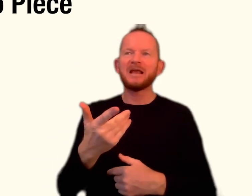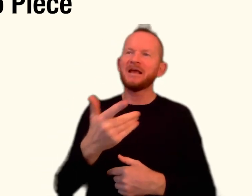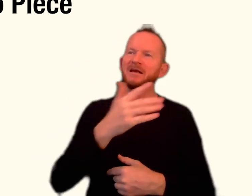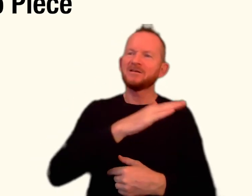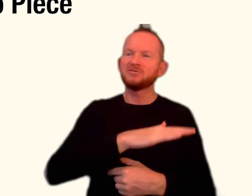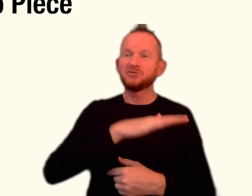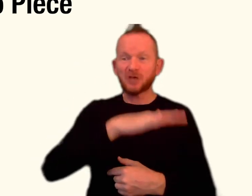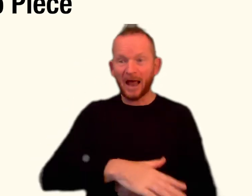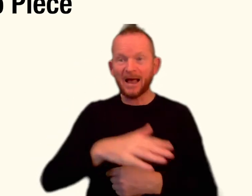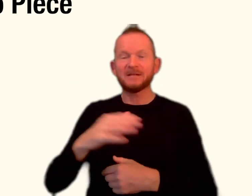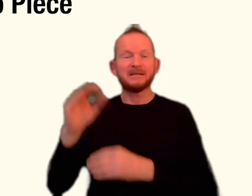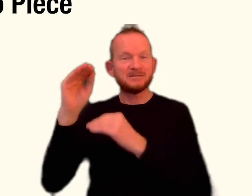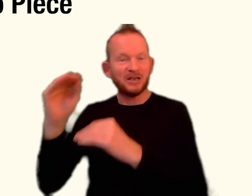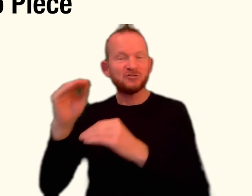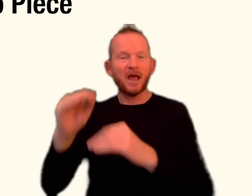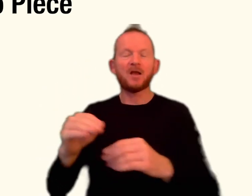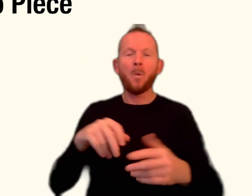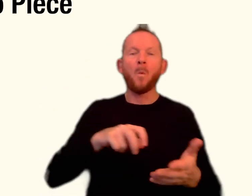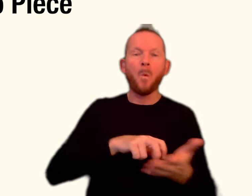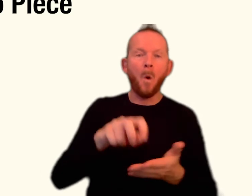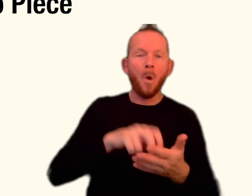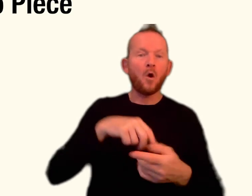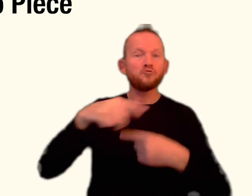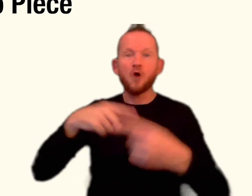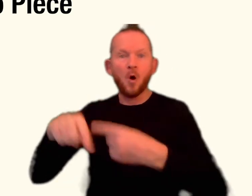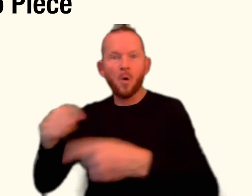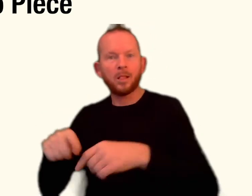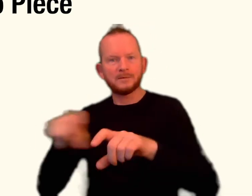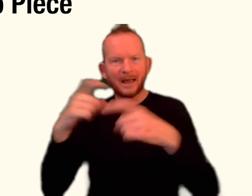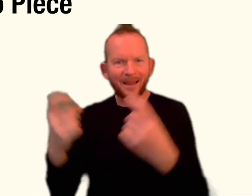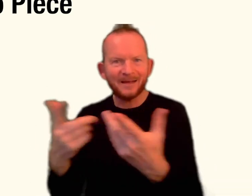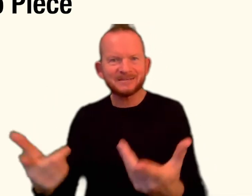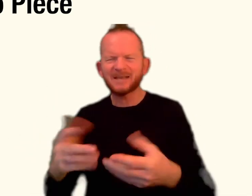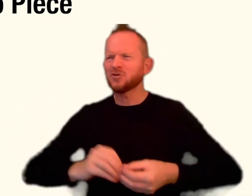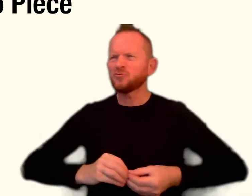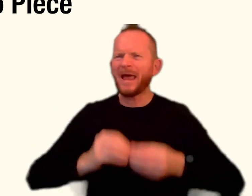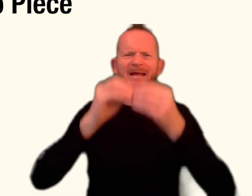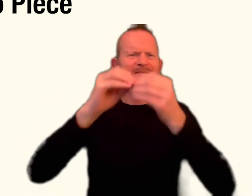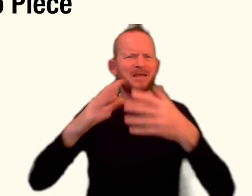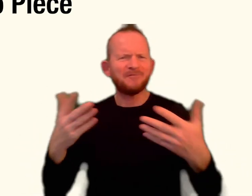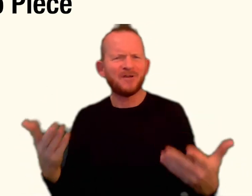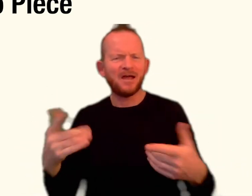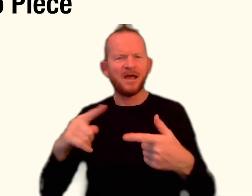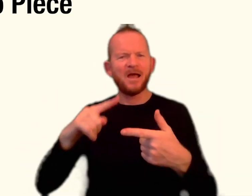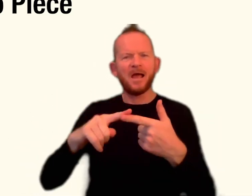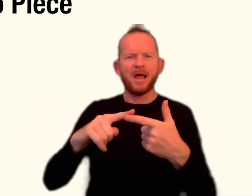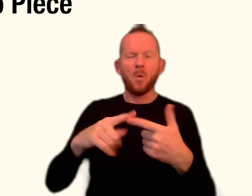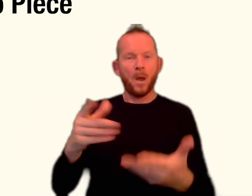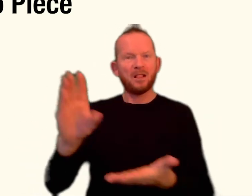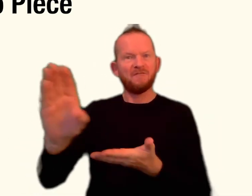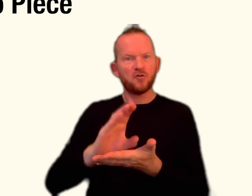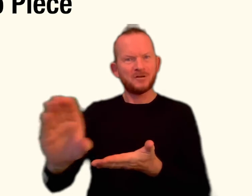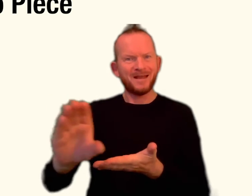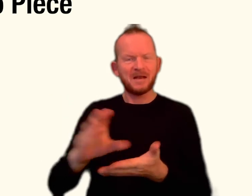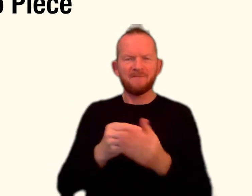class together, a school that prioritises well-being and creativity. My ideal school is well-funded and values all of its staff